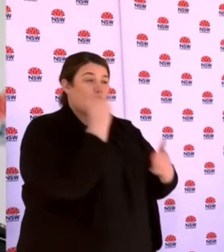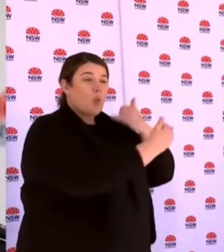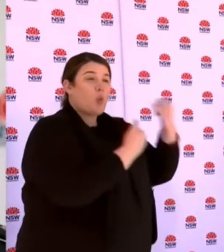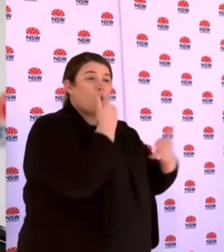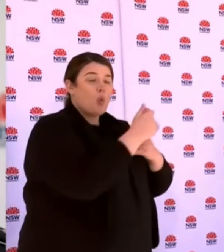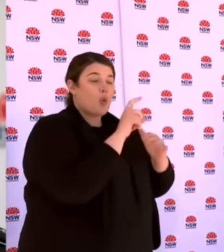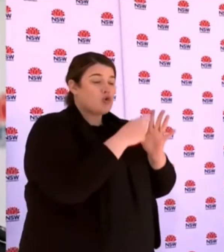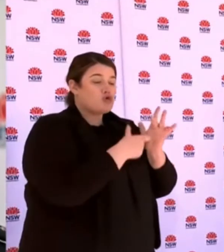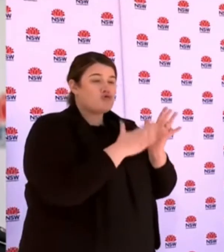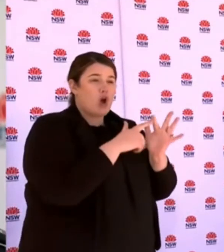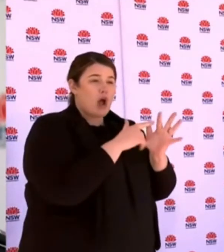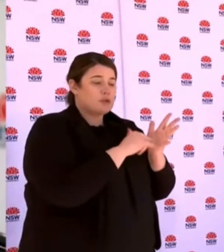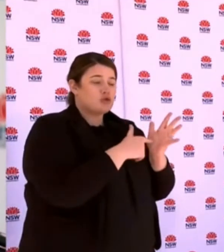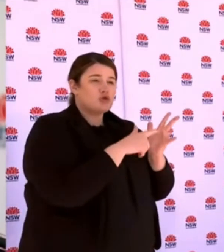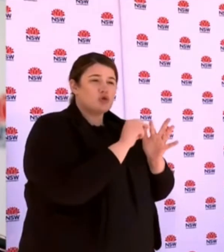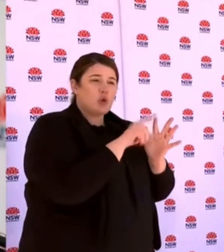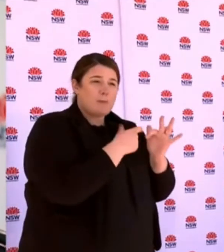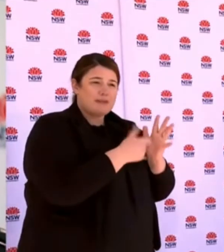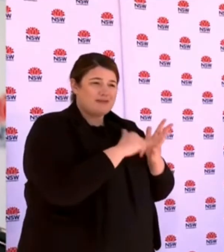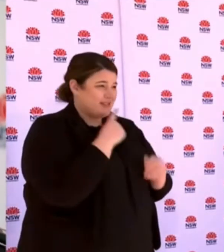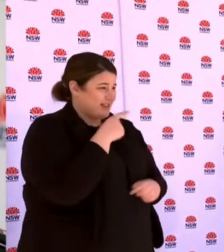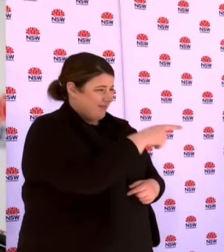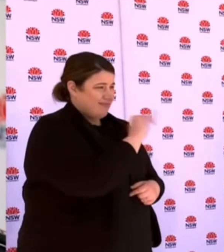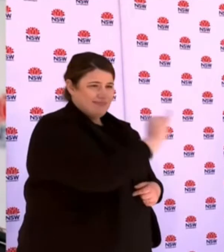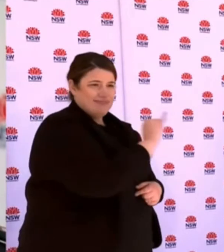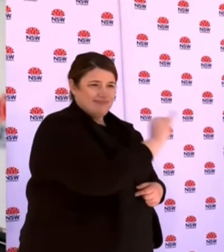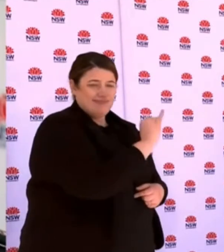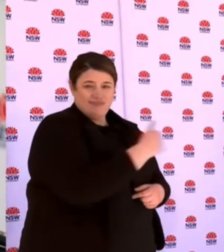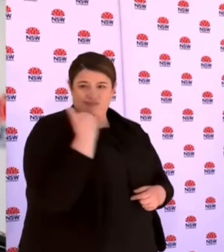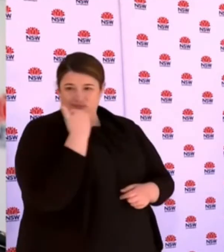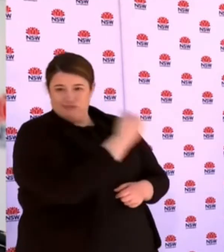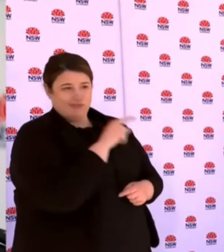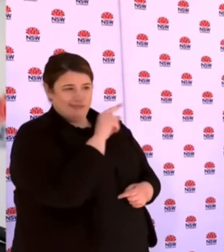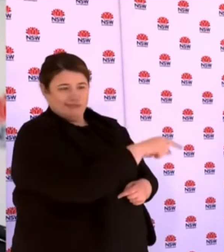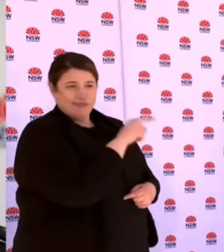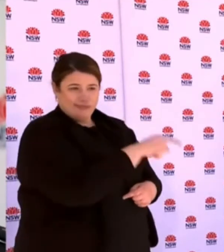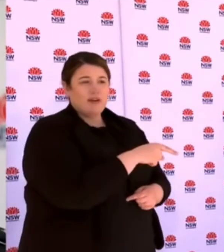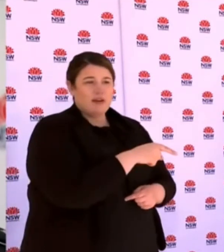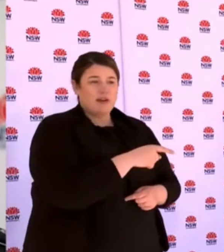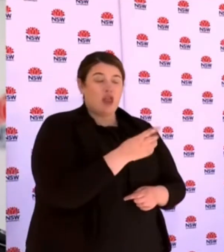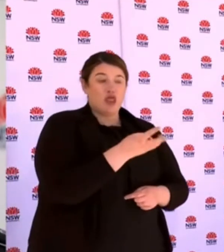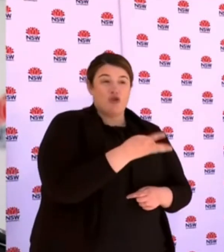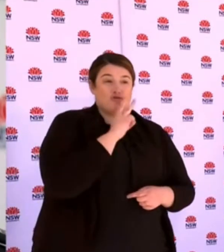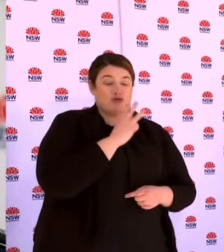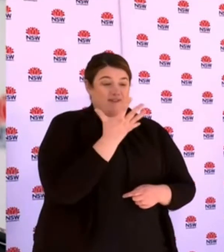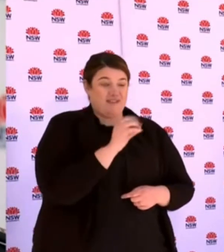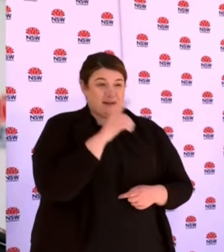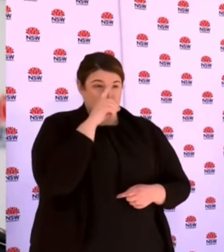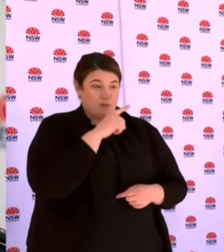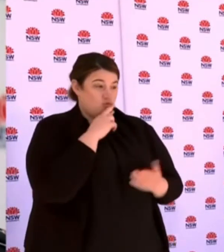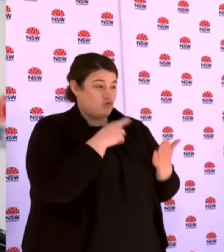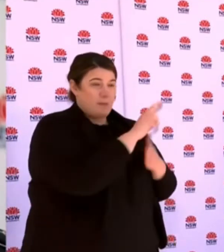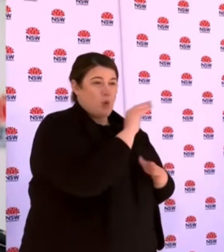Stoppers continue to come in and increase over the last few days. Last 24 hours, near